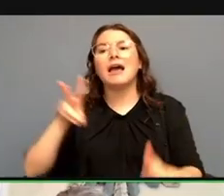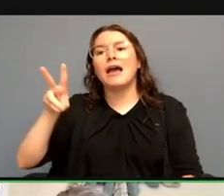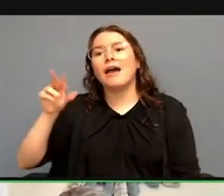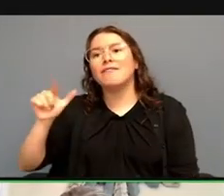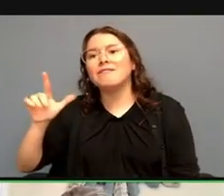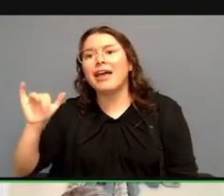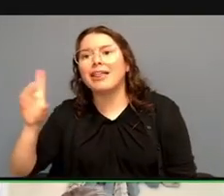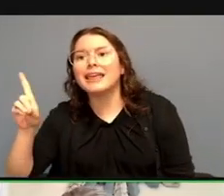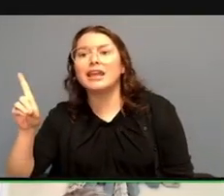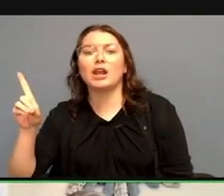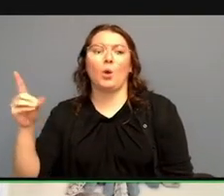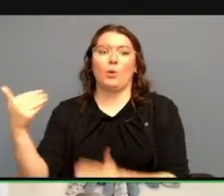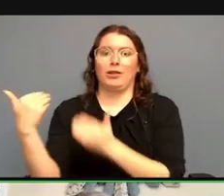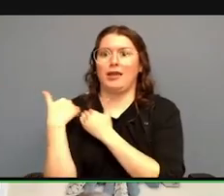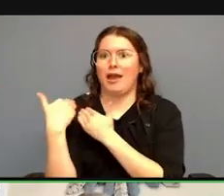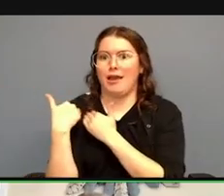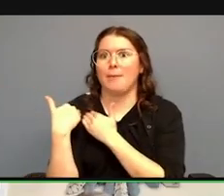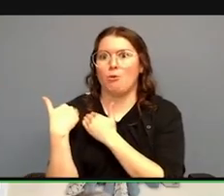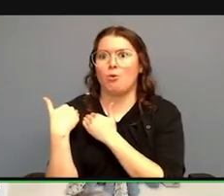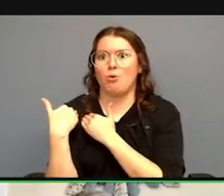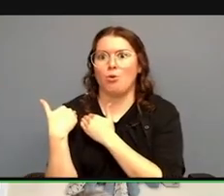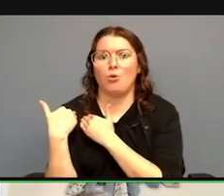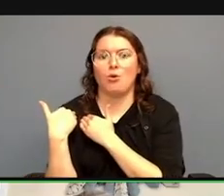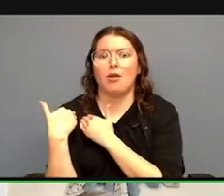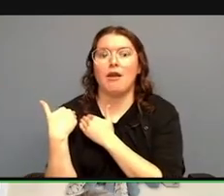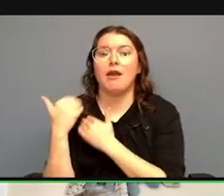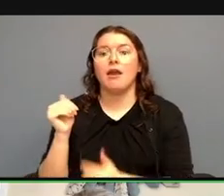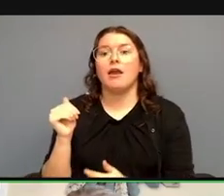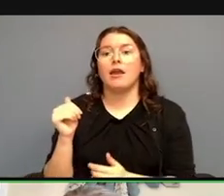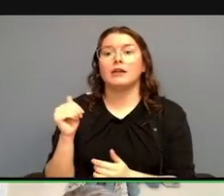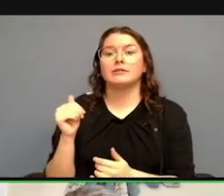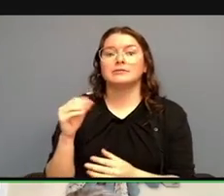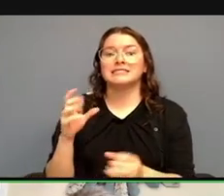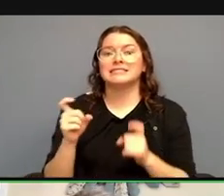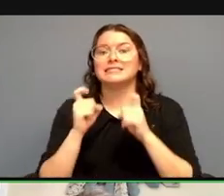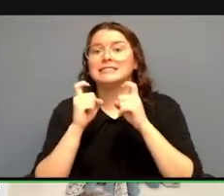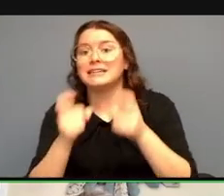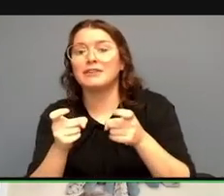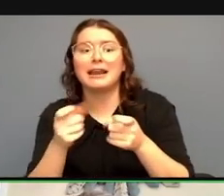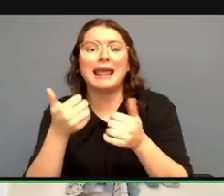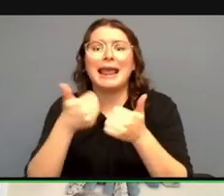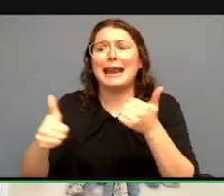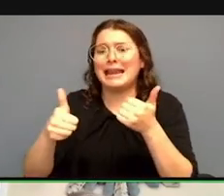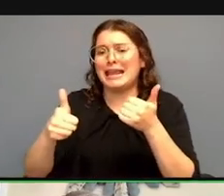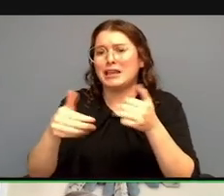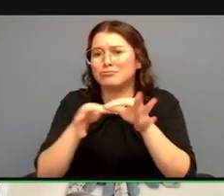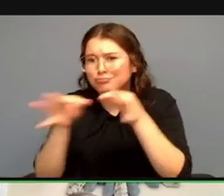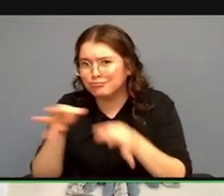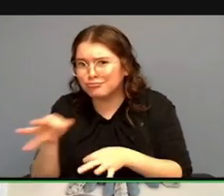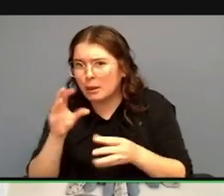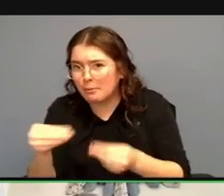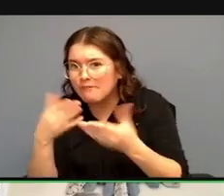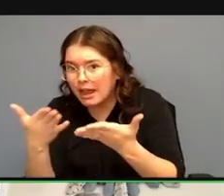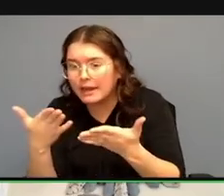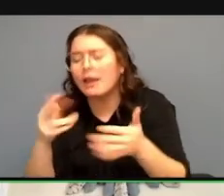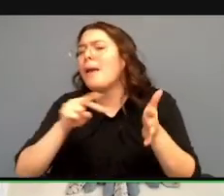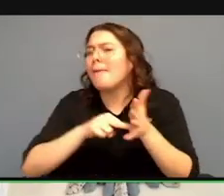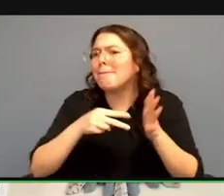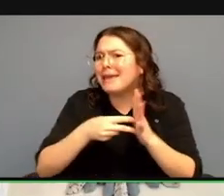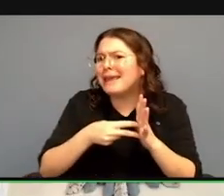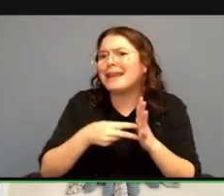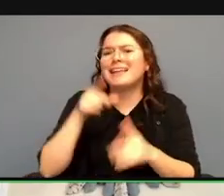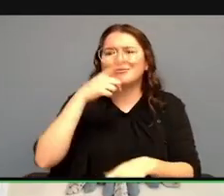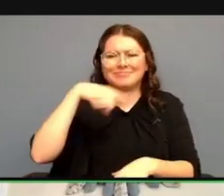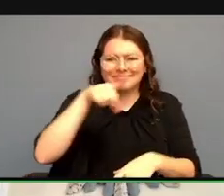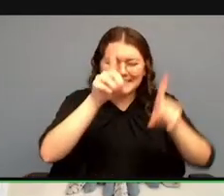and reliable and are administered in accordance with any instructions provided, meaning that these are